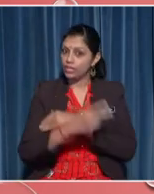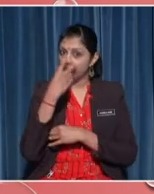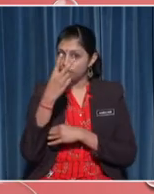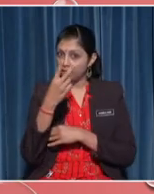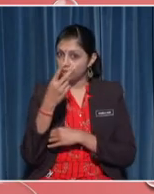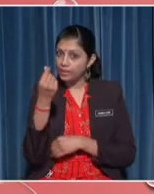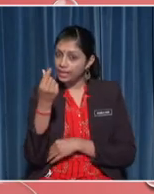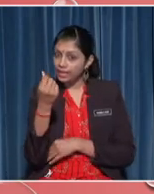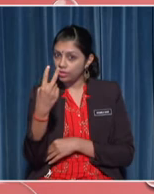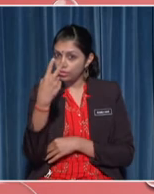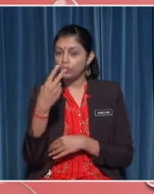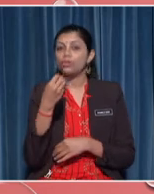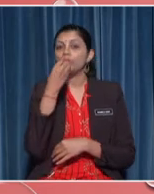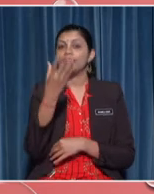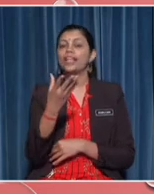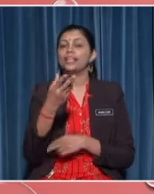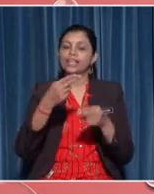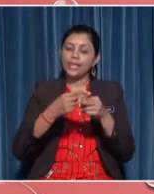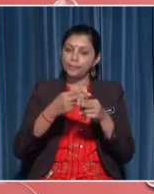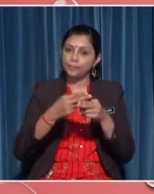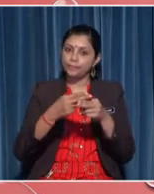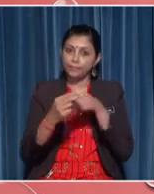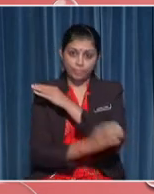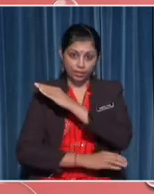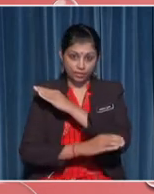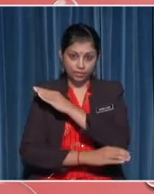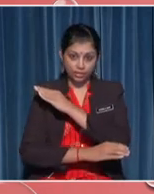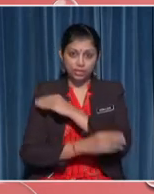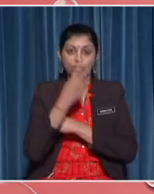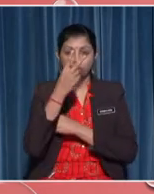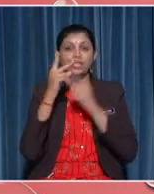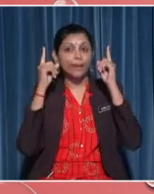currency? We'll start with this money.